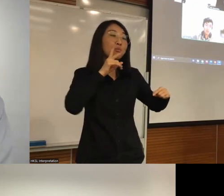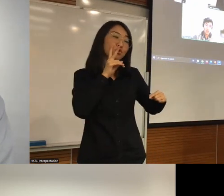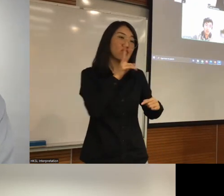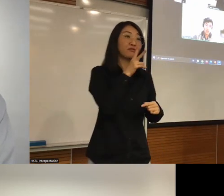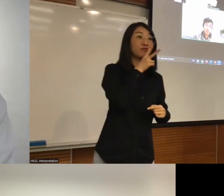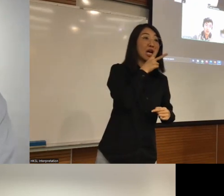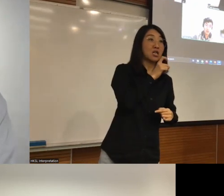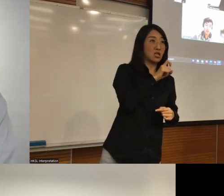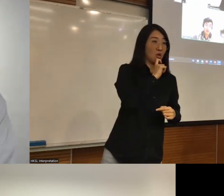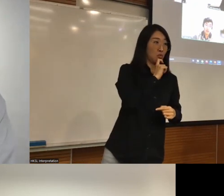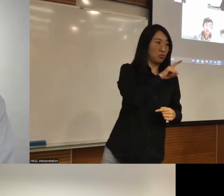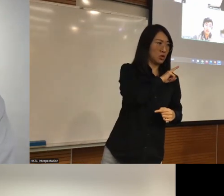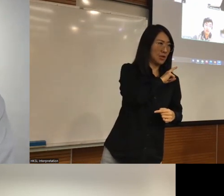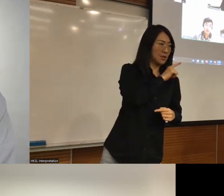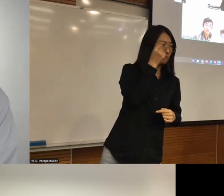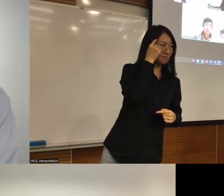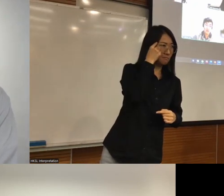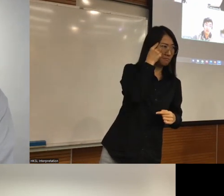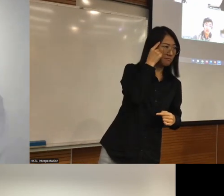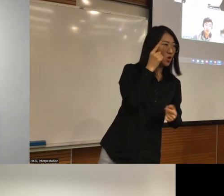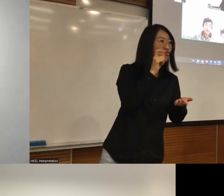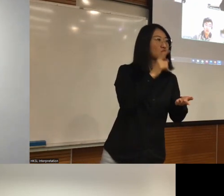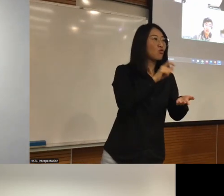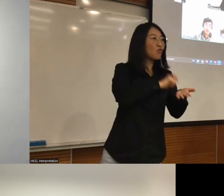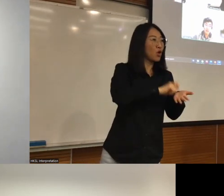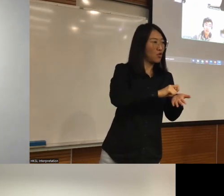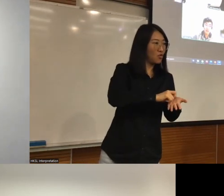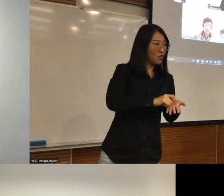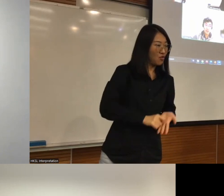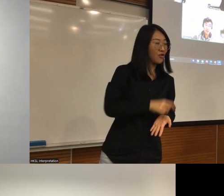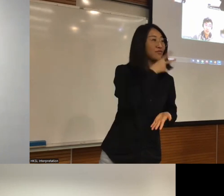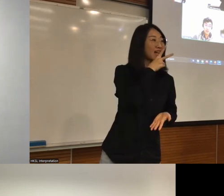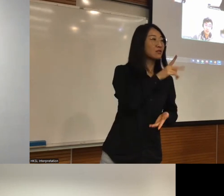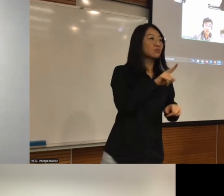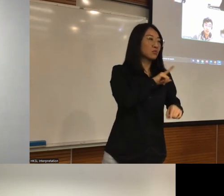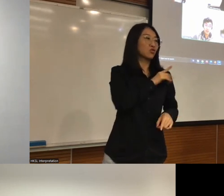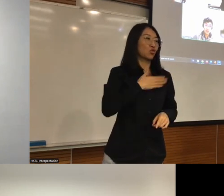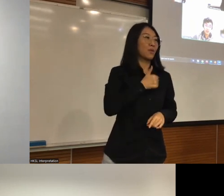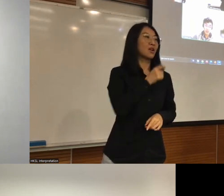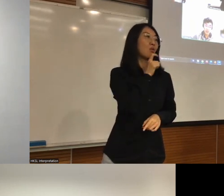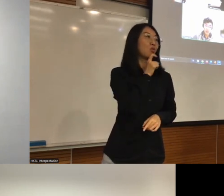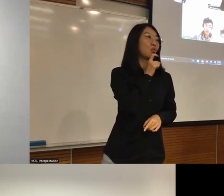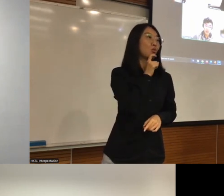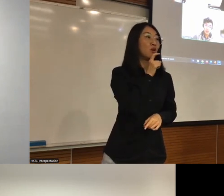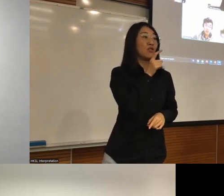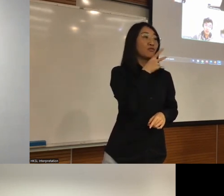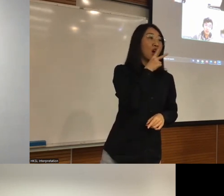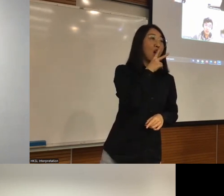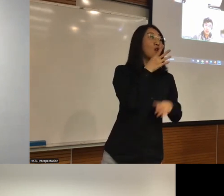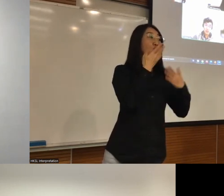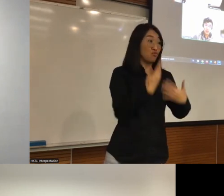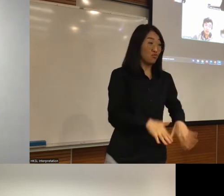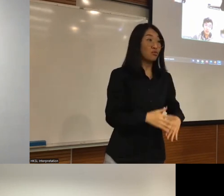used for when interpreting assignment. So they prepared documents, and after that, the real